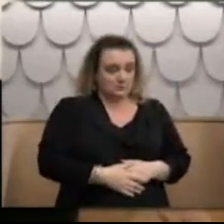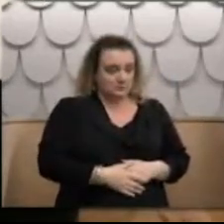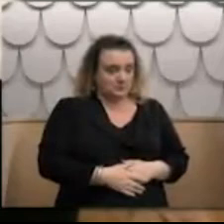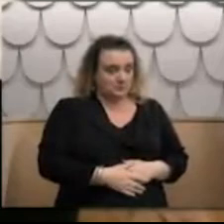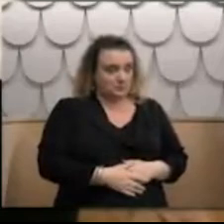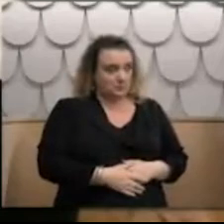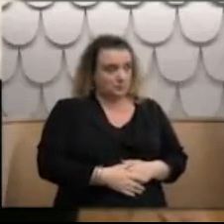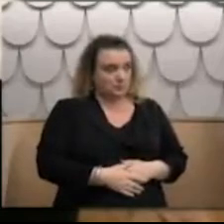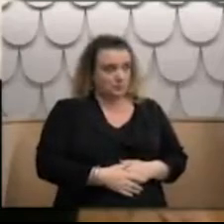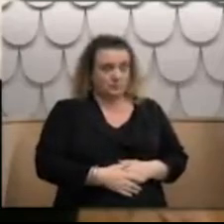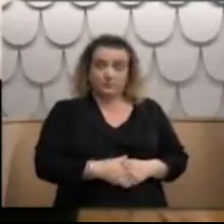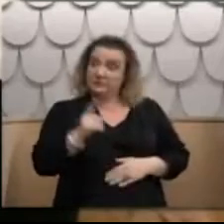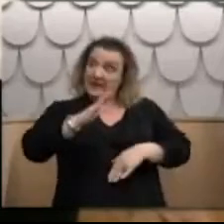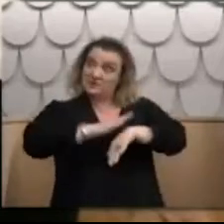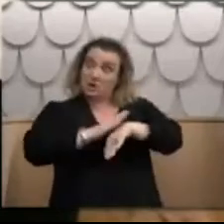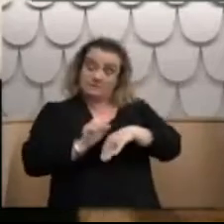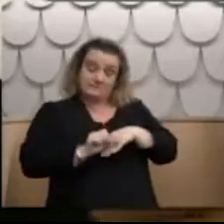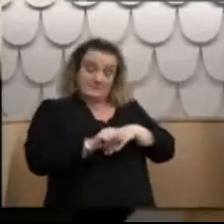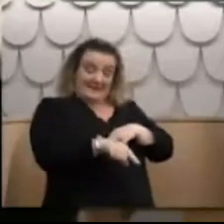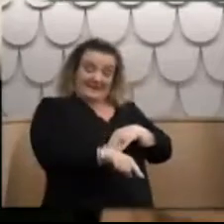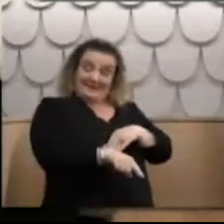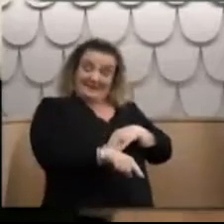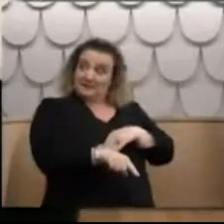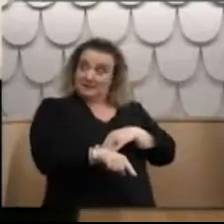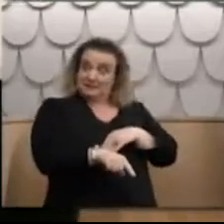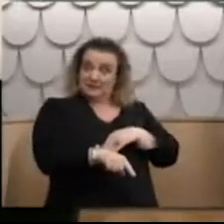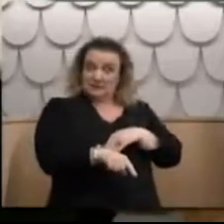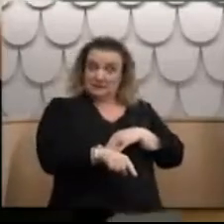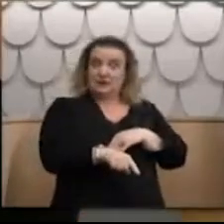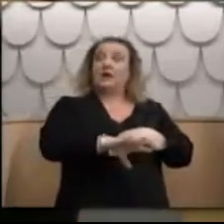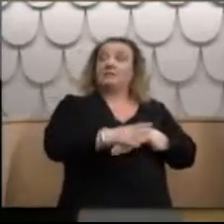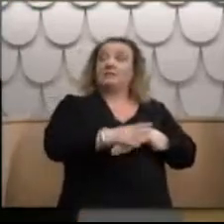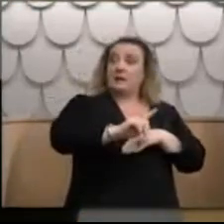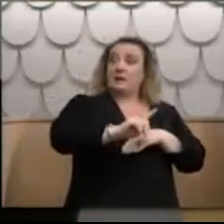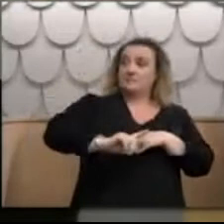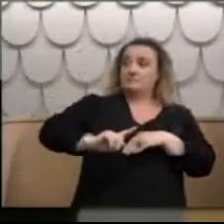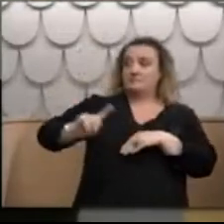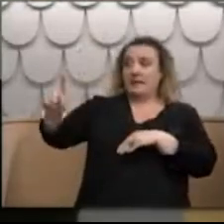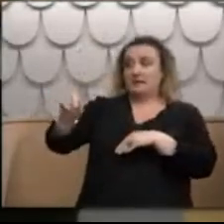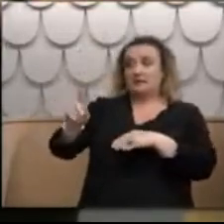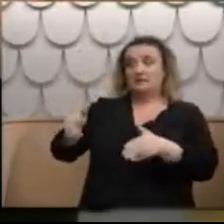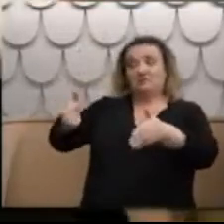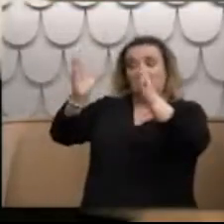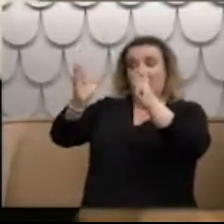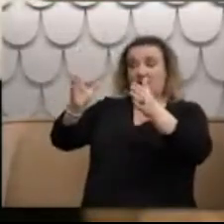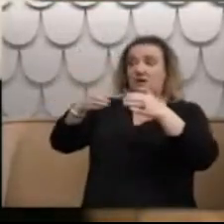Did he do anything else to you at that time, Donald? Well, that's when he took me back to the villa and threw me up the wall like that.